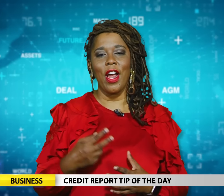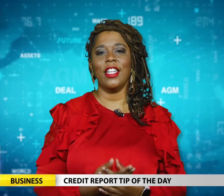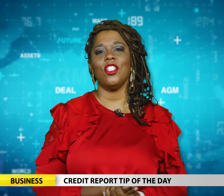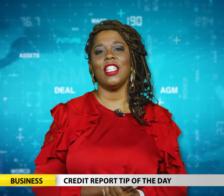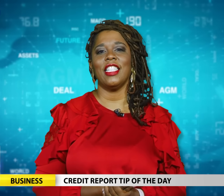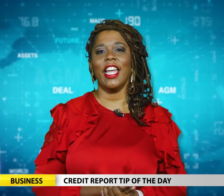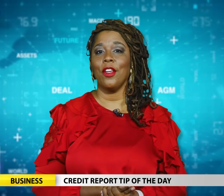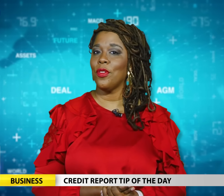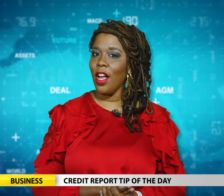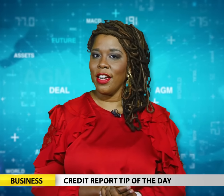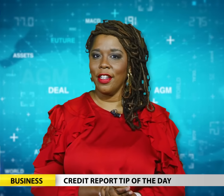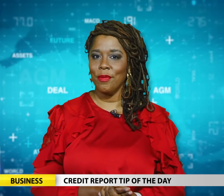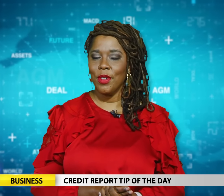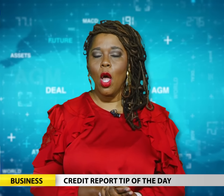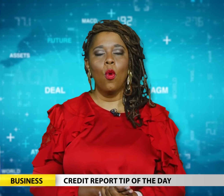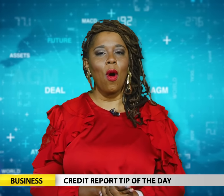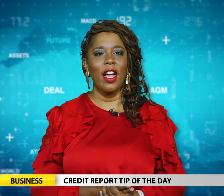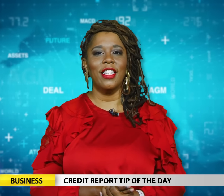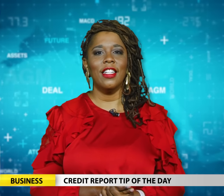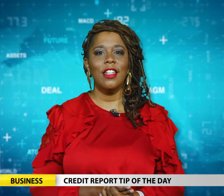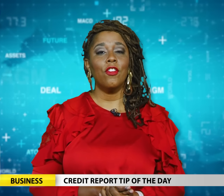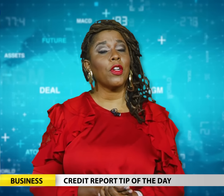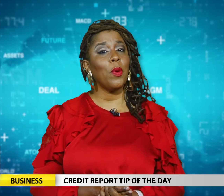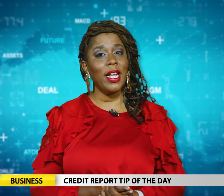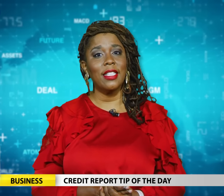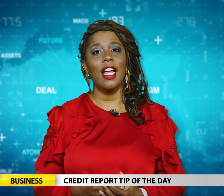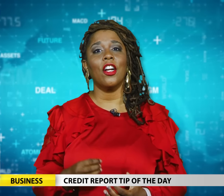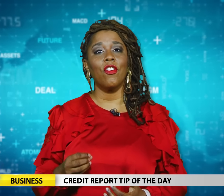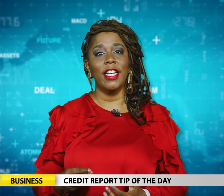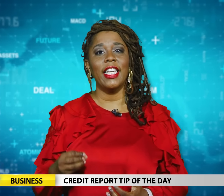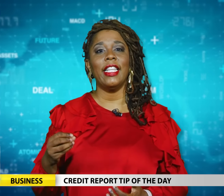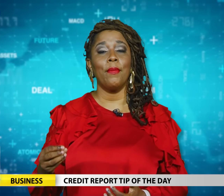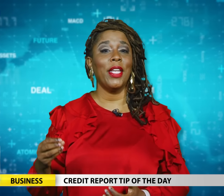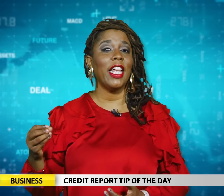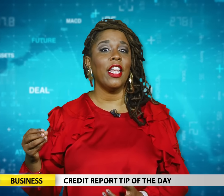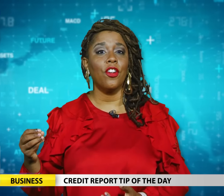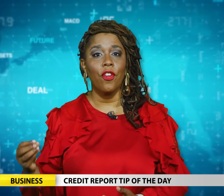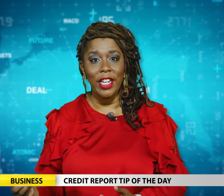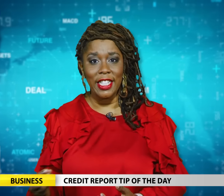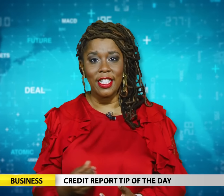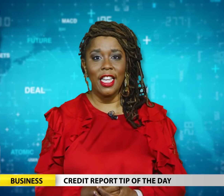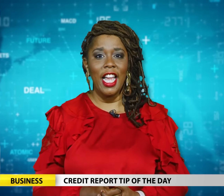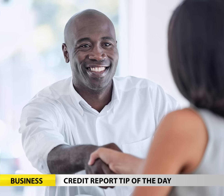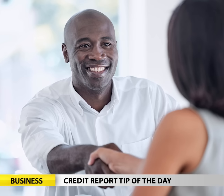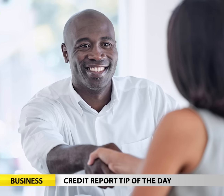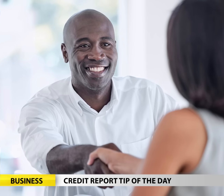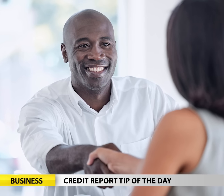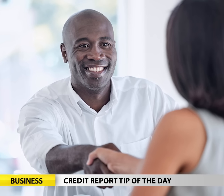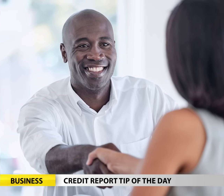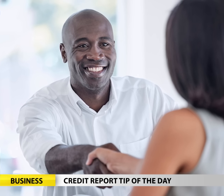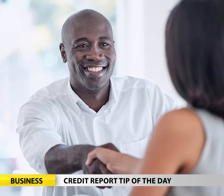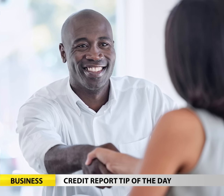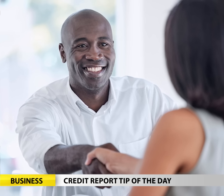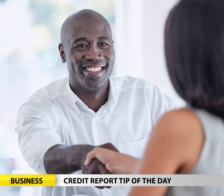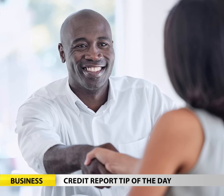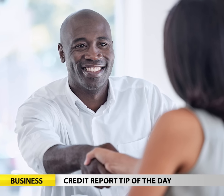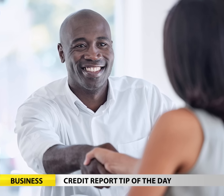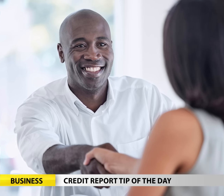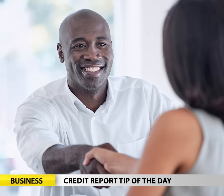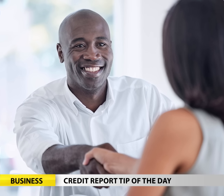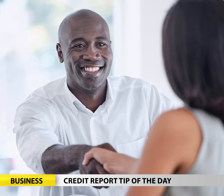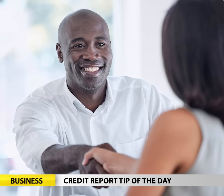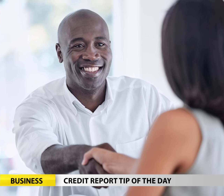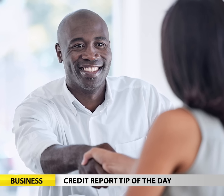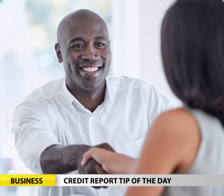2 strategies to get you started. 1, request a credit limit increase. If you're in good standing with